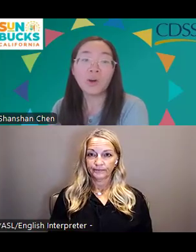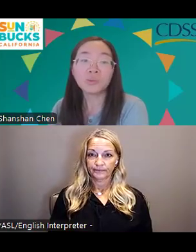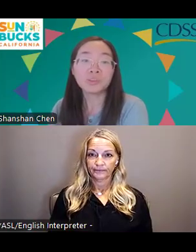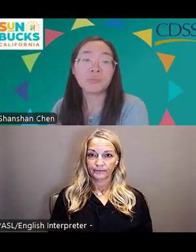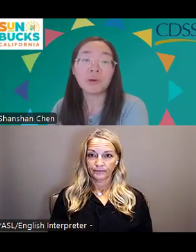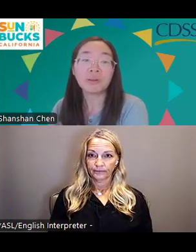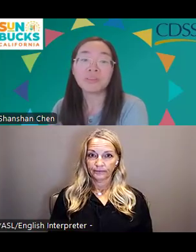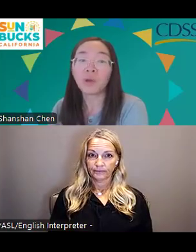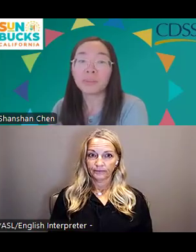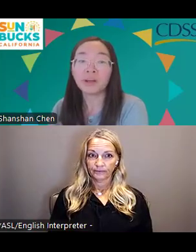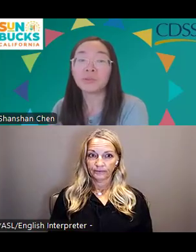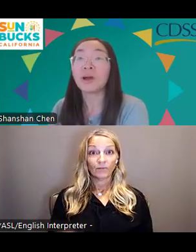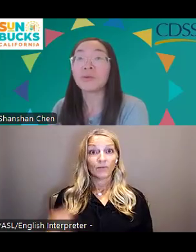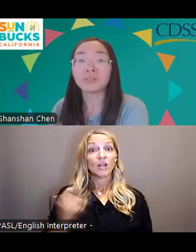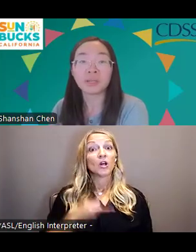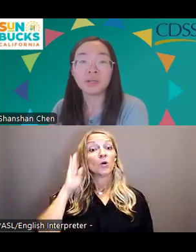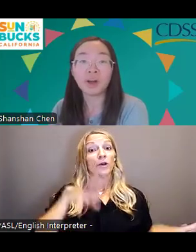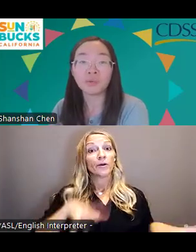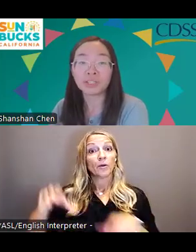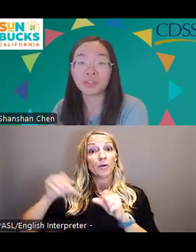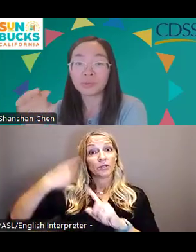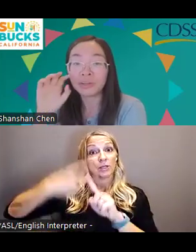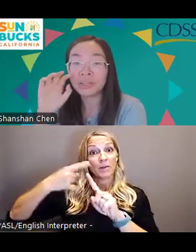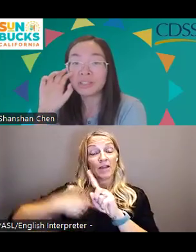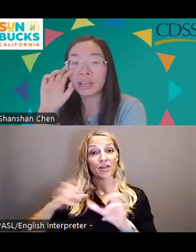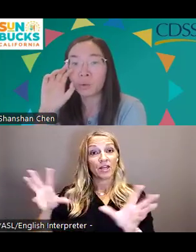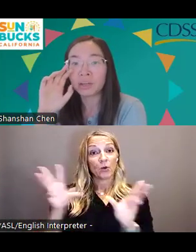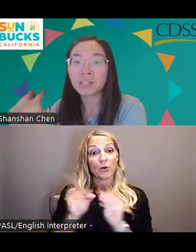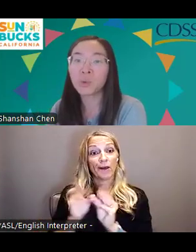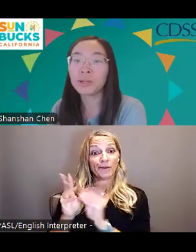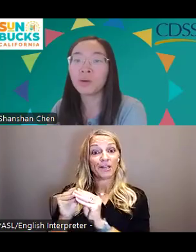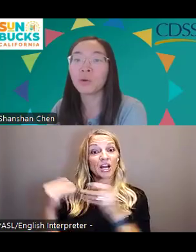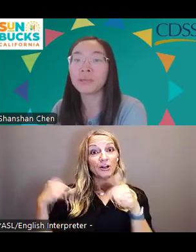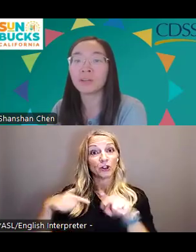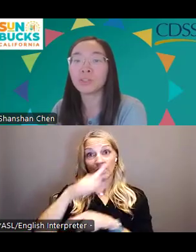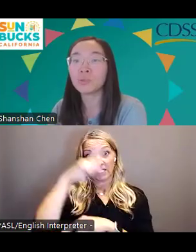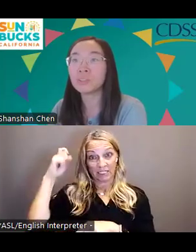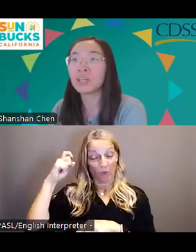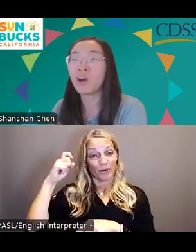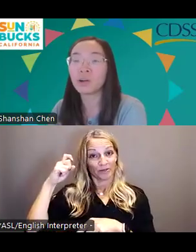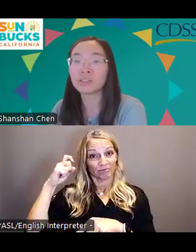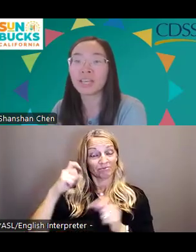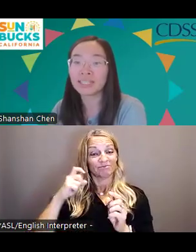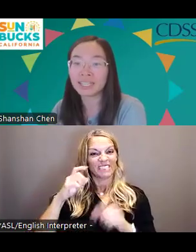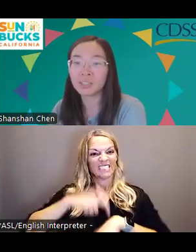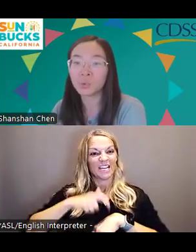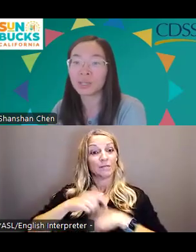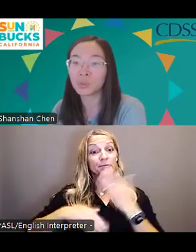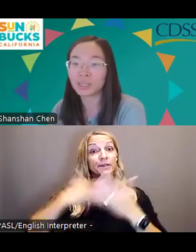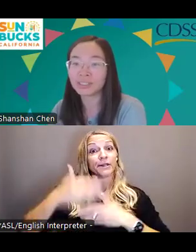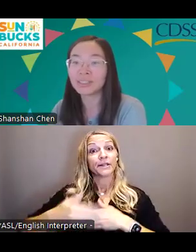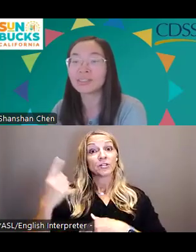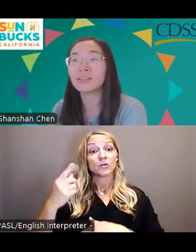We will host monthly webinar throughout the summer operational period, and our next webinar will be on Tuesday, August